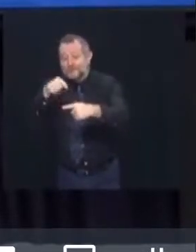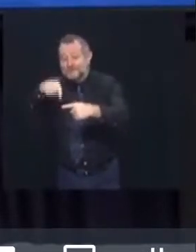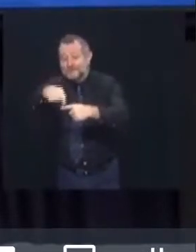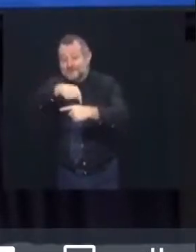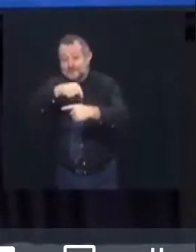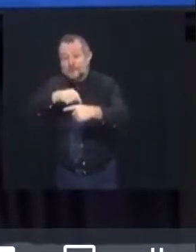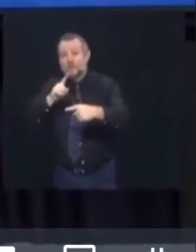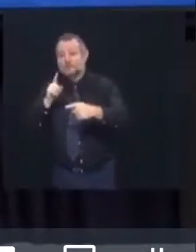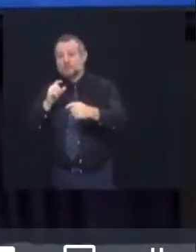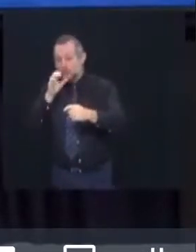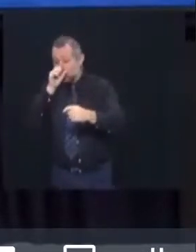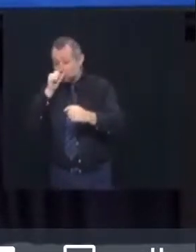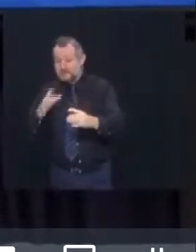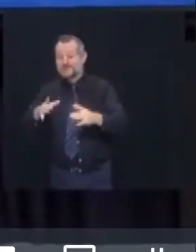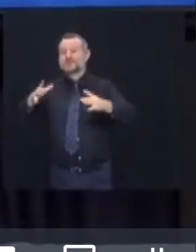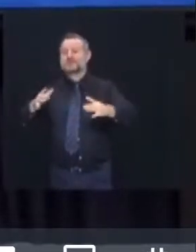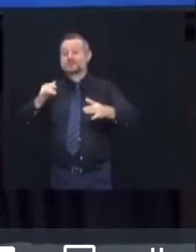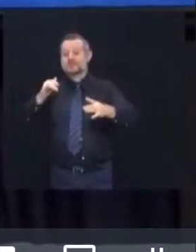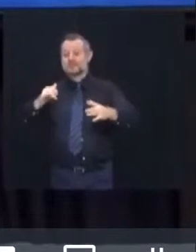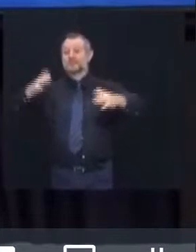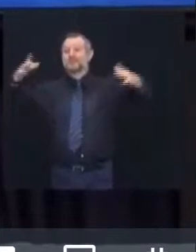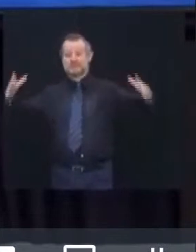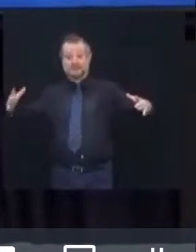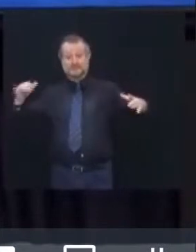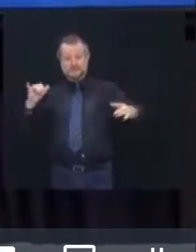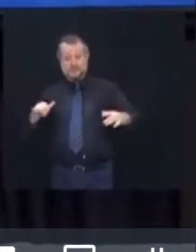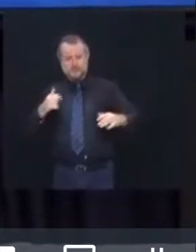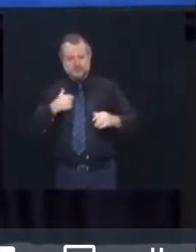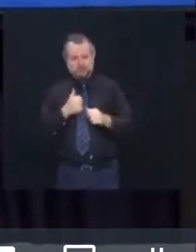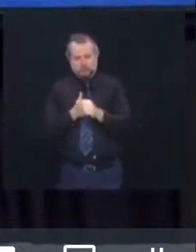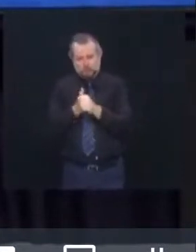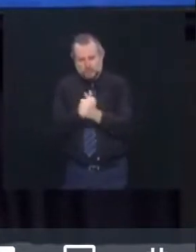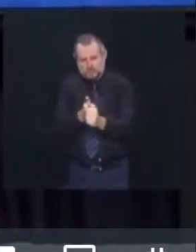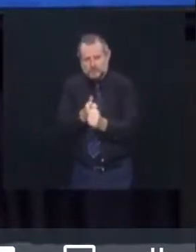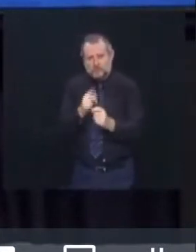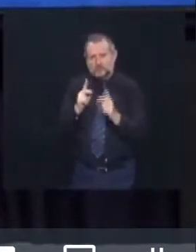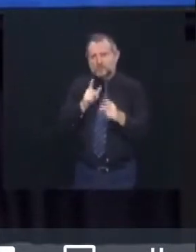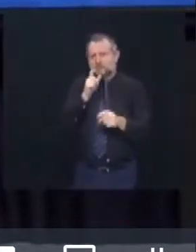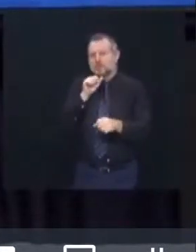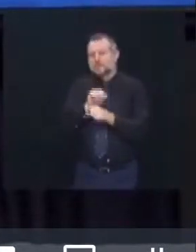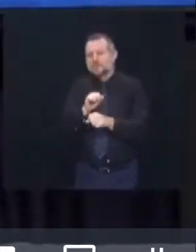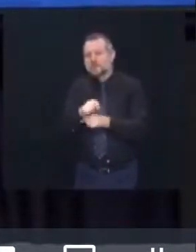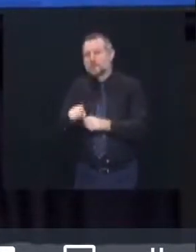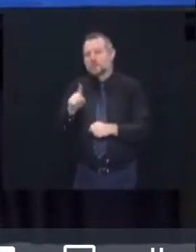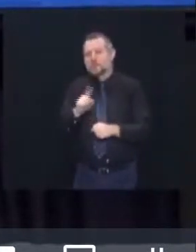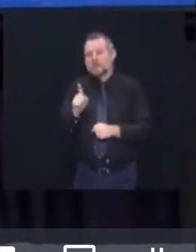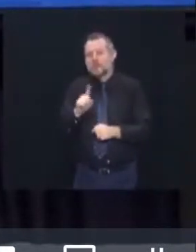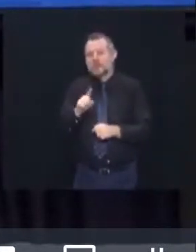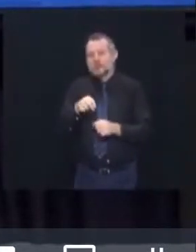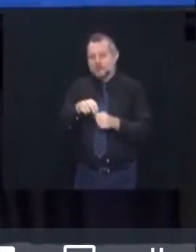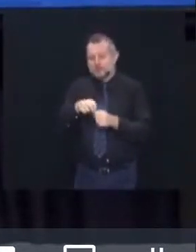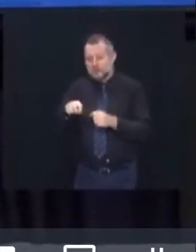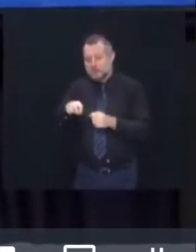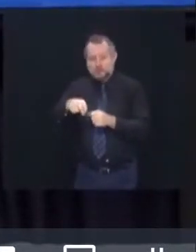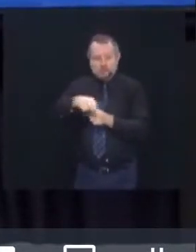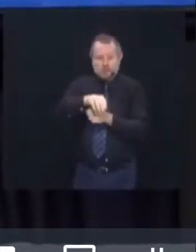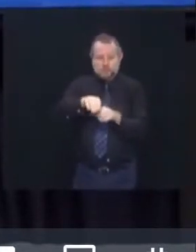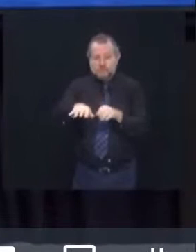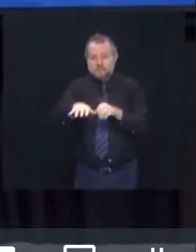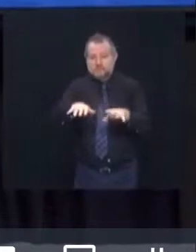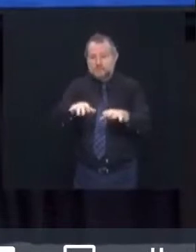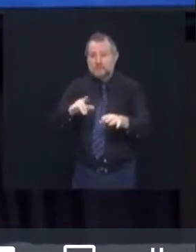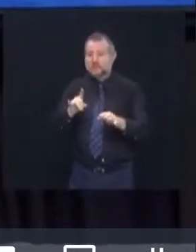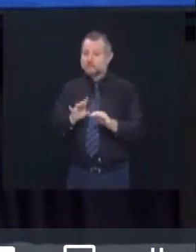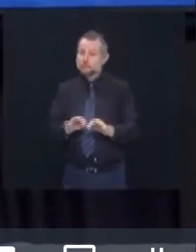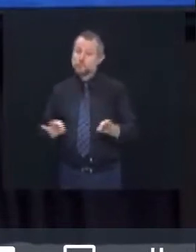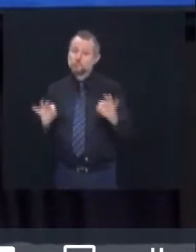yellow zones going out. And so you're able to track whether or not actually at the heart of the cluster, if the cluster is starting to spread. And that's what's really important here.